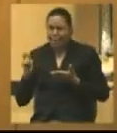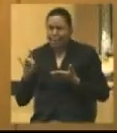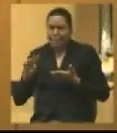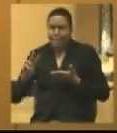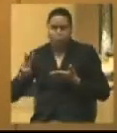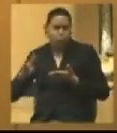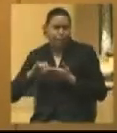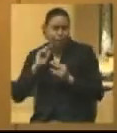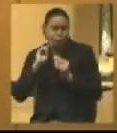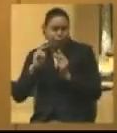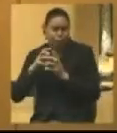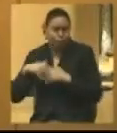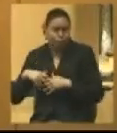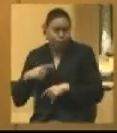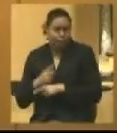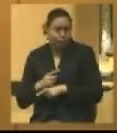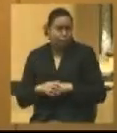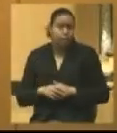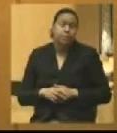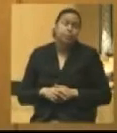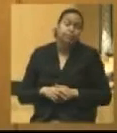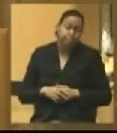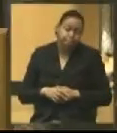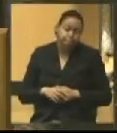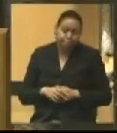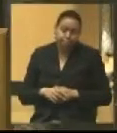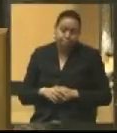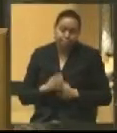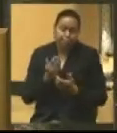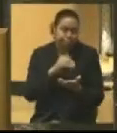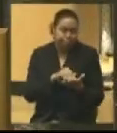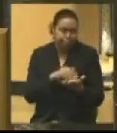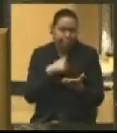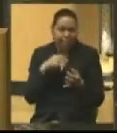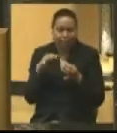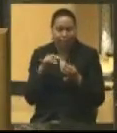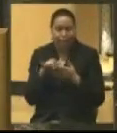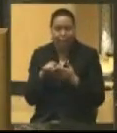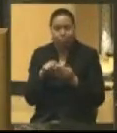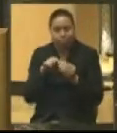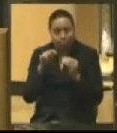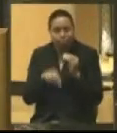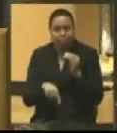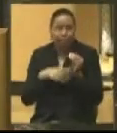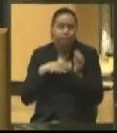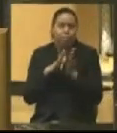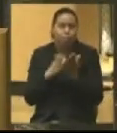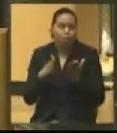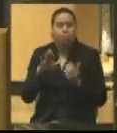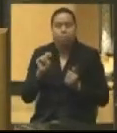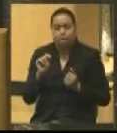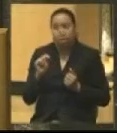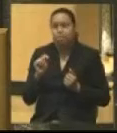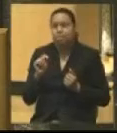those negotiations fall apart? There are, again, I explain this extensively in the book, but